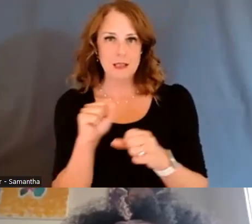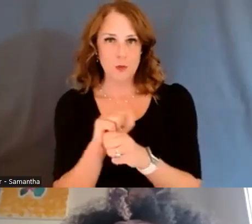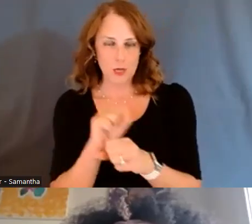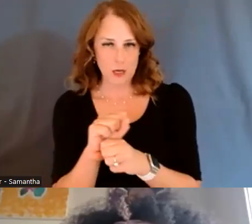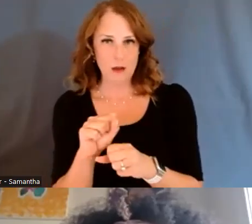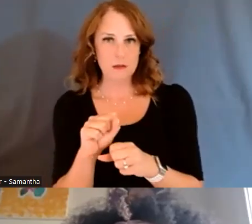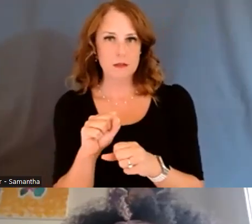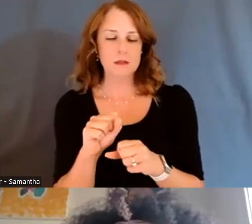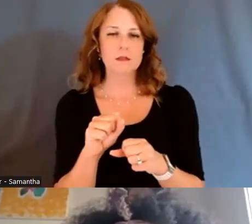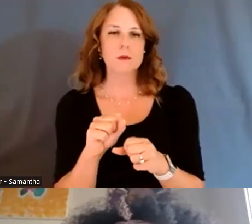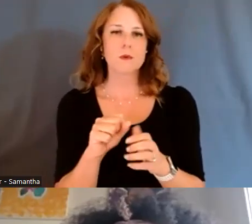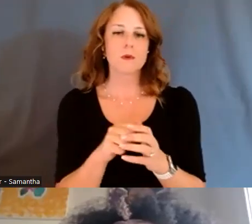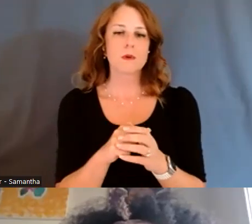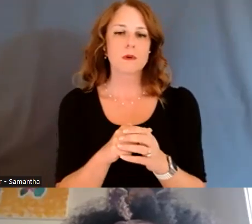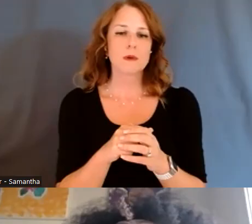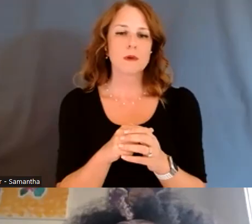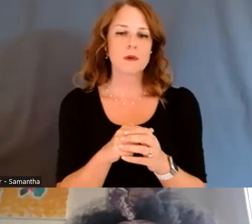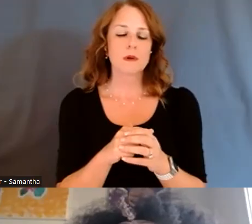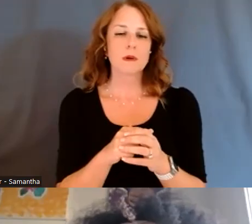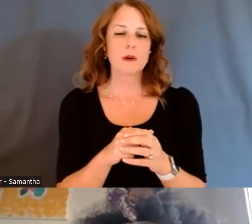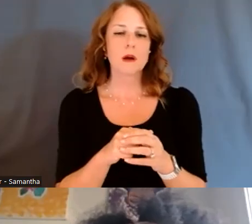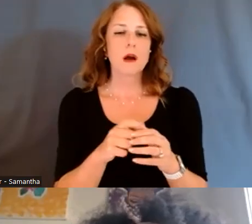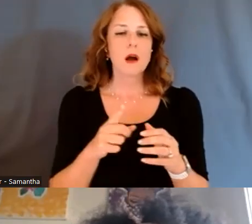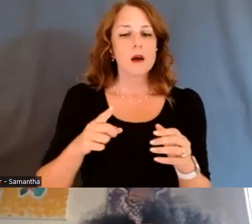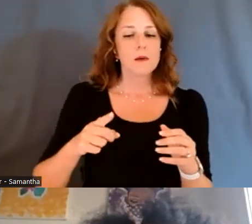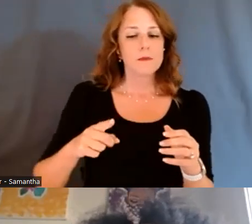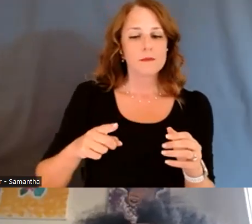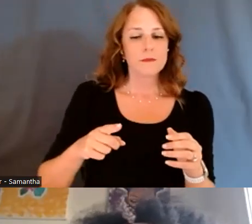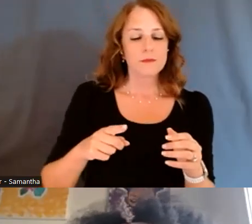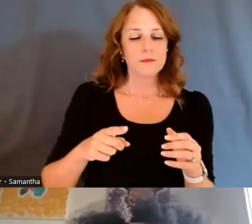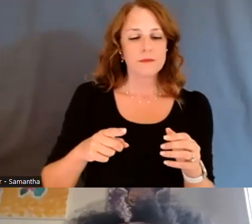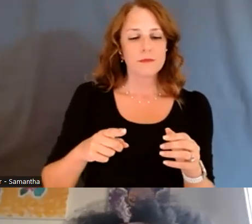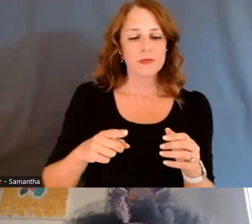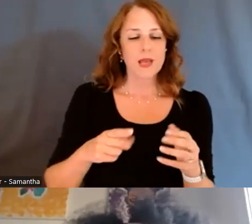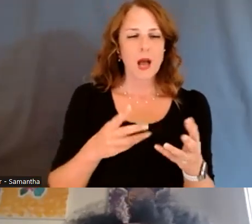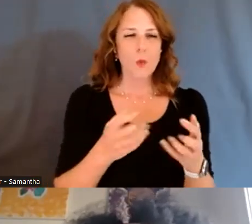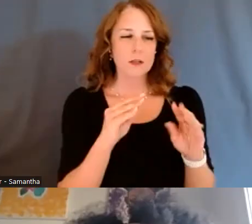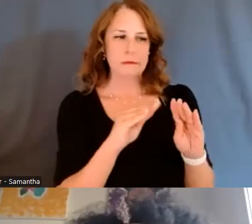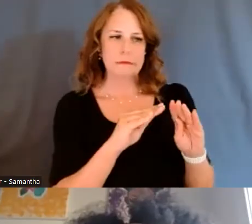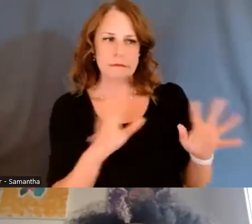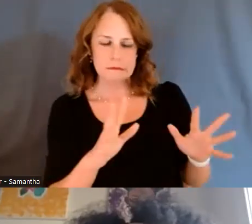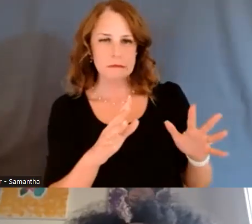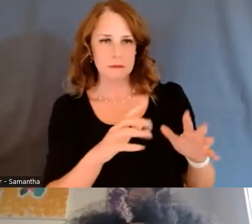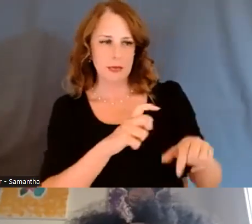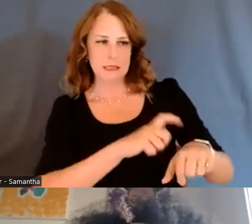So updates, what they would expect, or the time frame that they would expect to have updates, might not